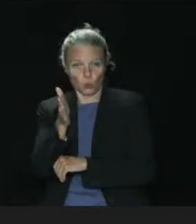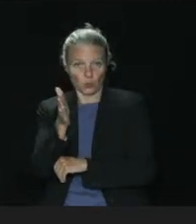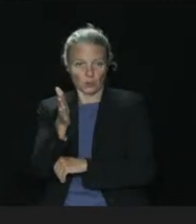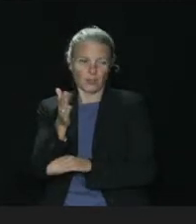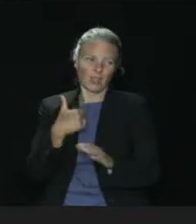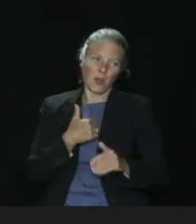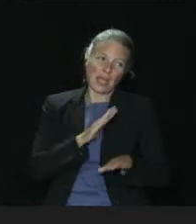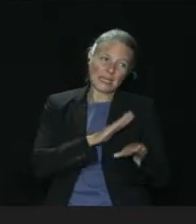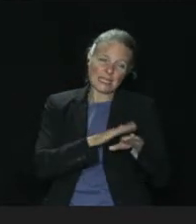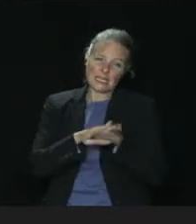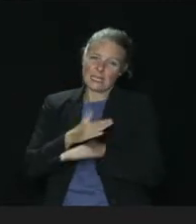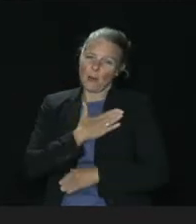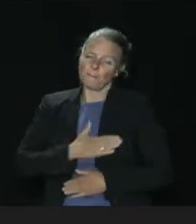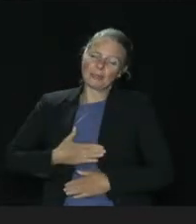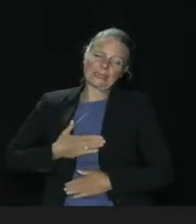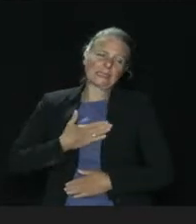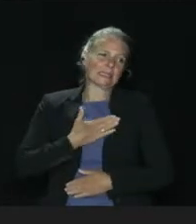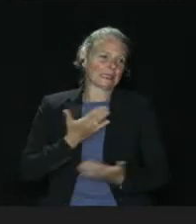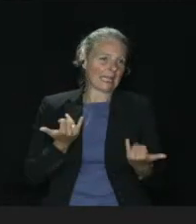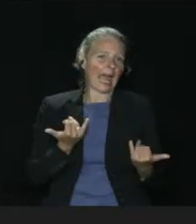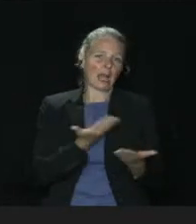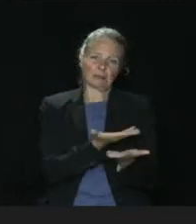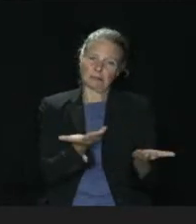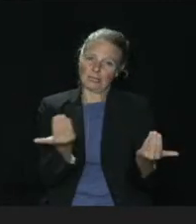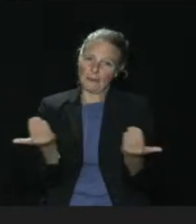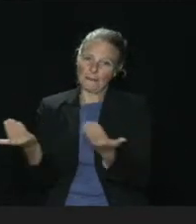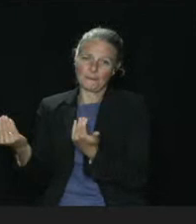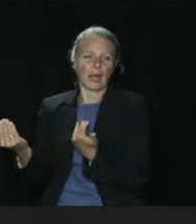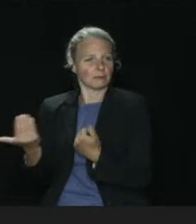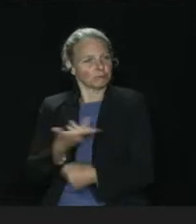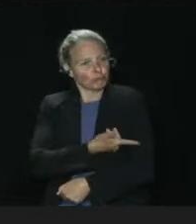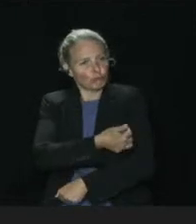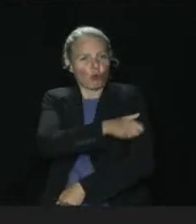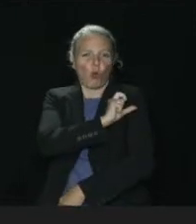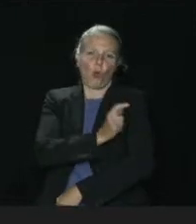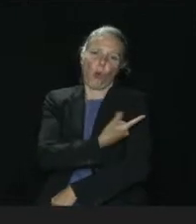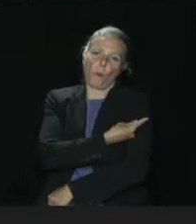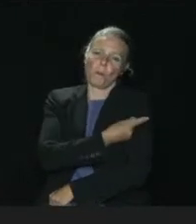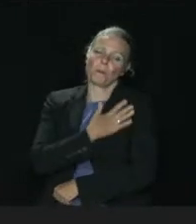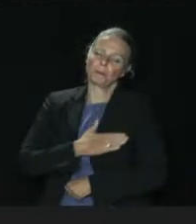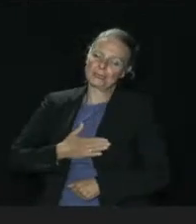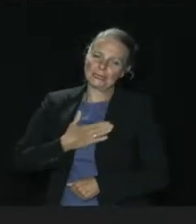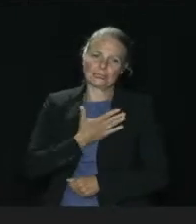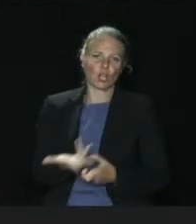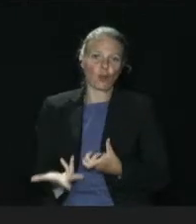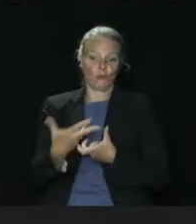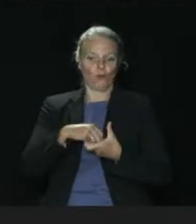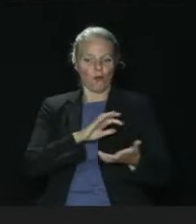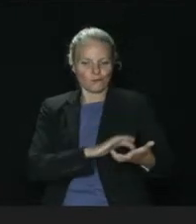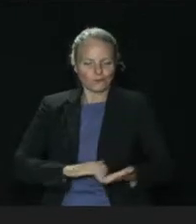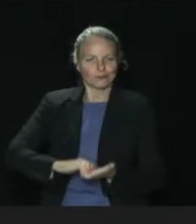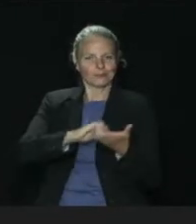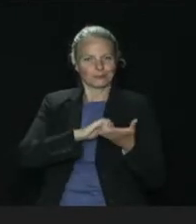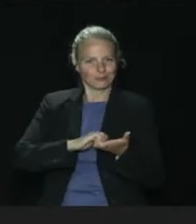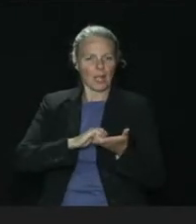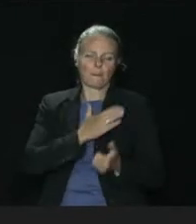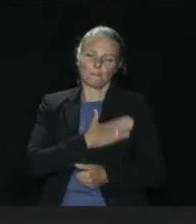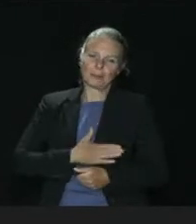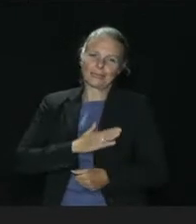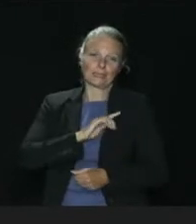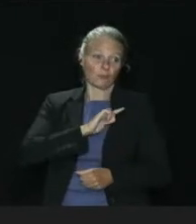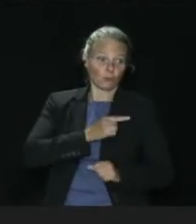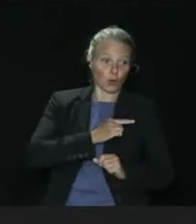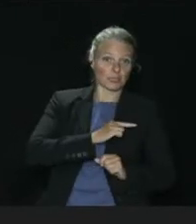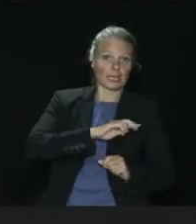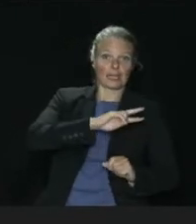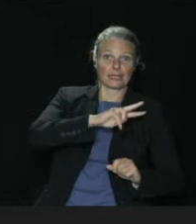now to step up and step forward and do your part in that enterprise to be fully vaccinated as soon as